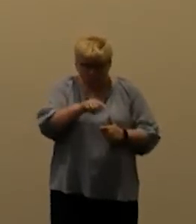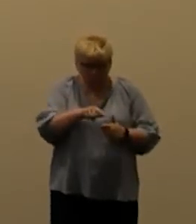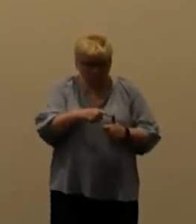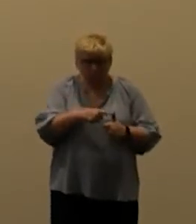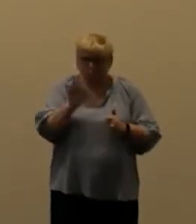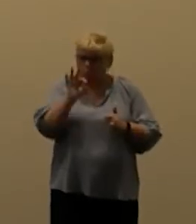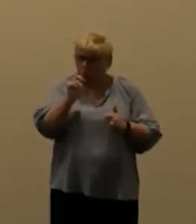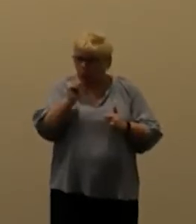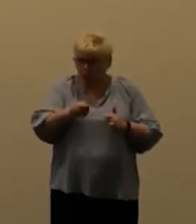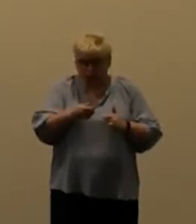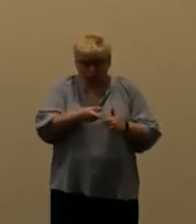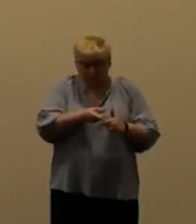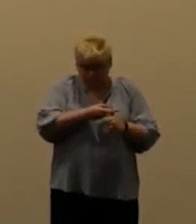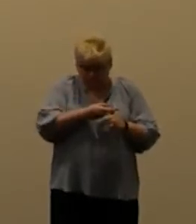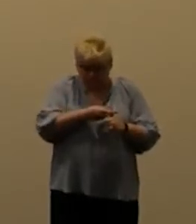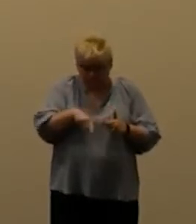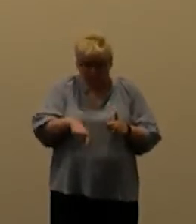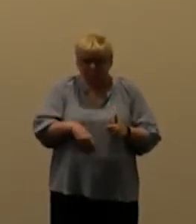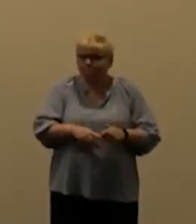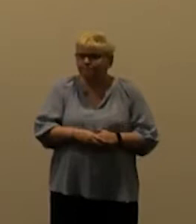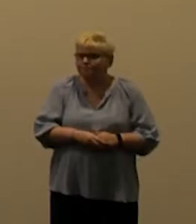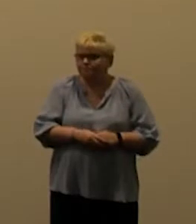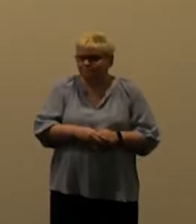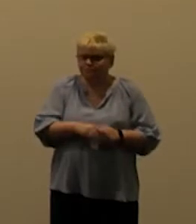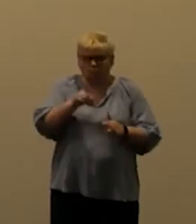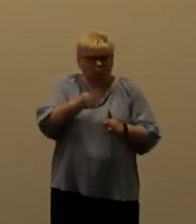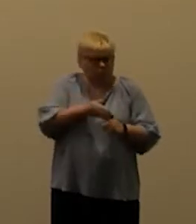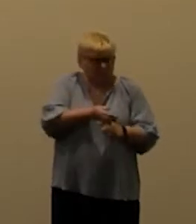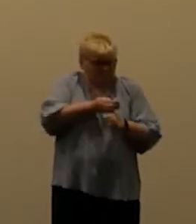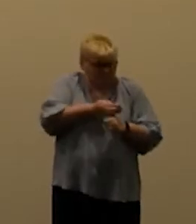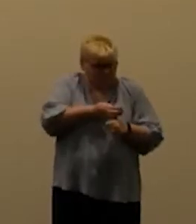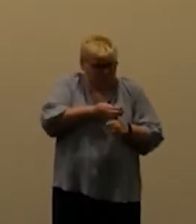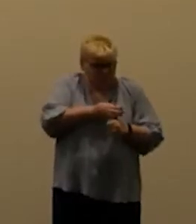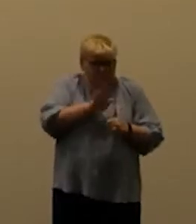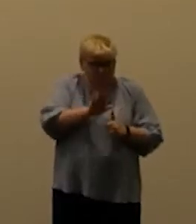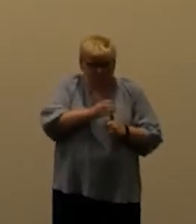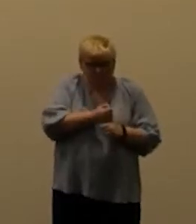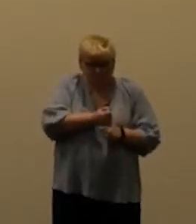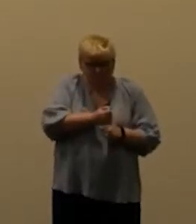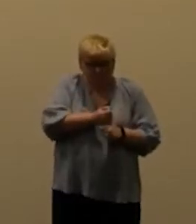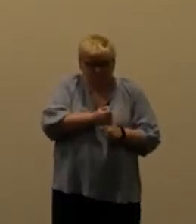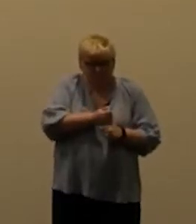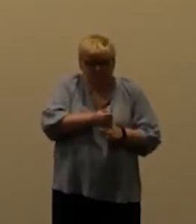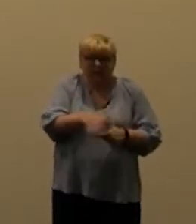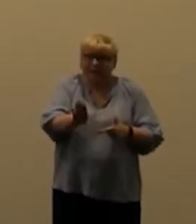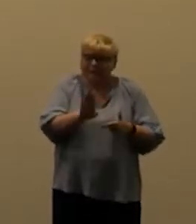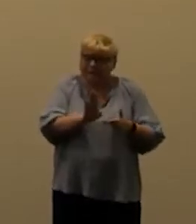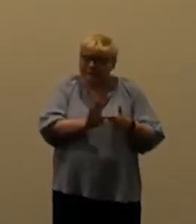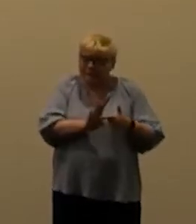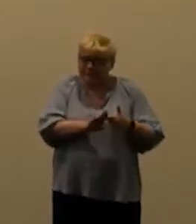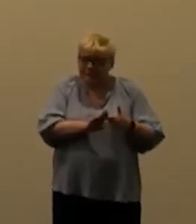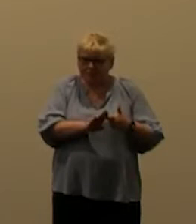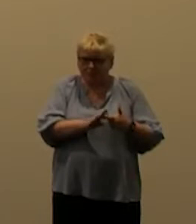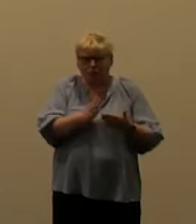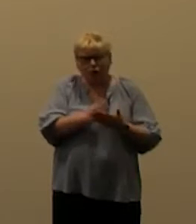not make any changes to that configuration drift. Yeah, so the first one is basically not do really anything. The second is really